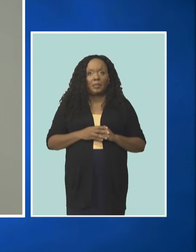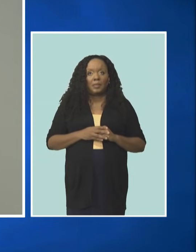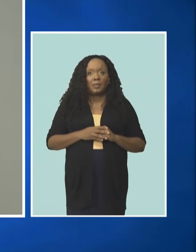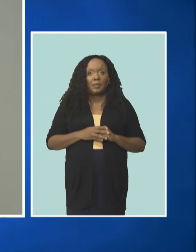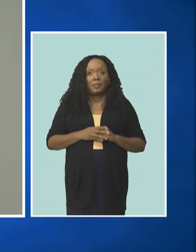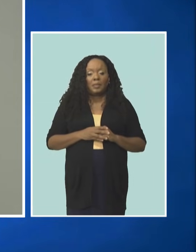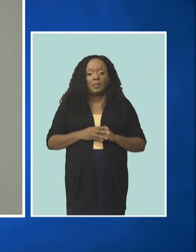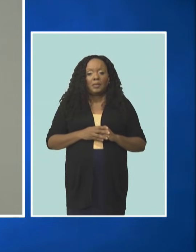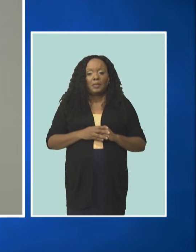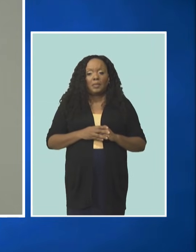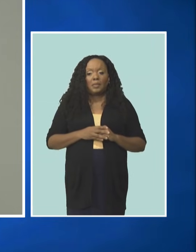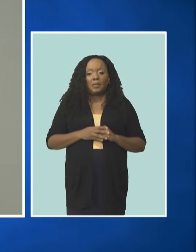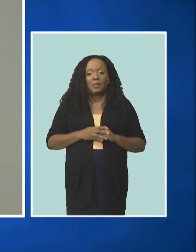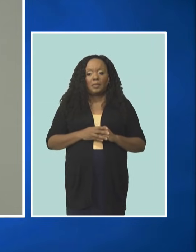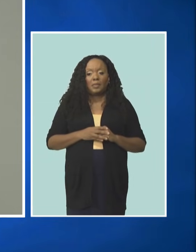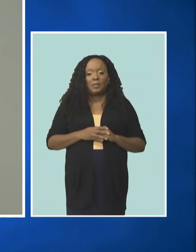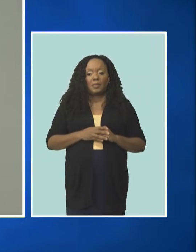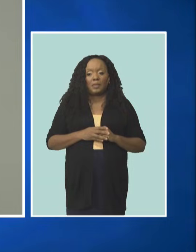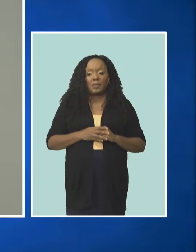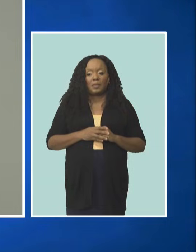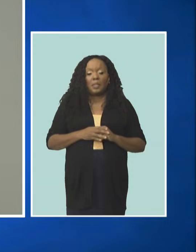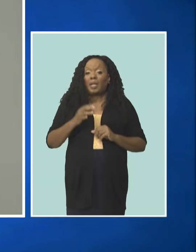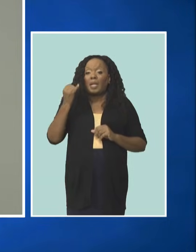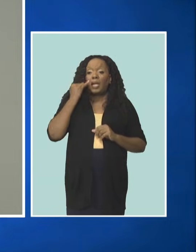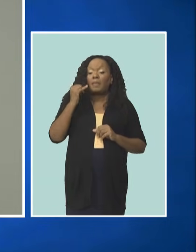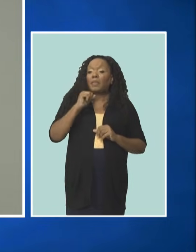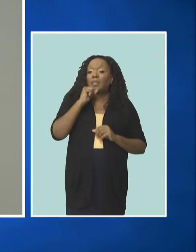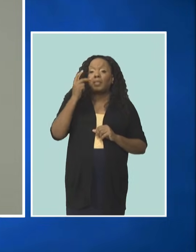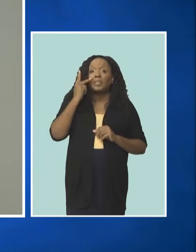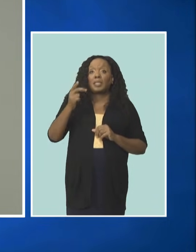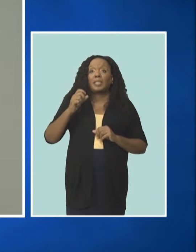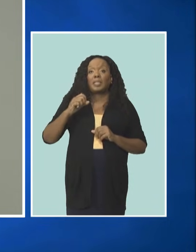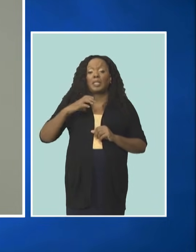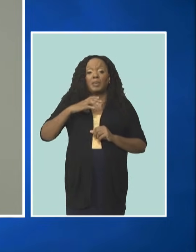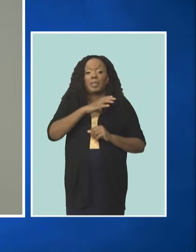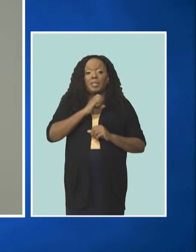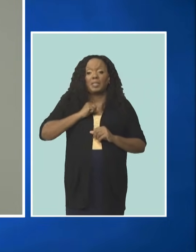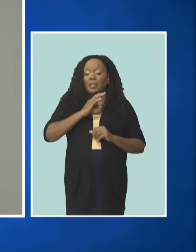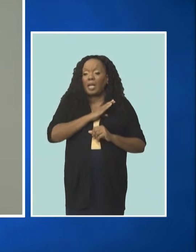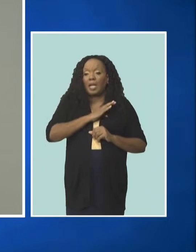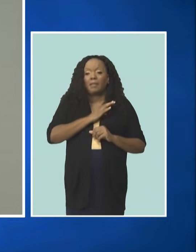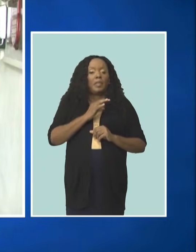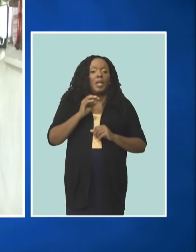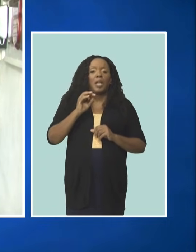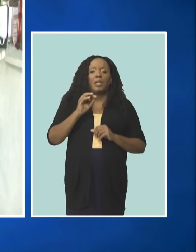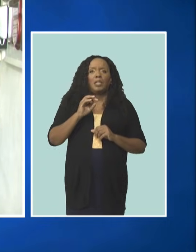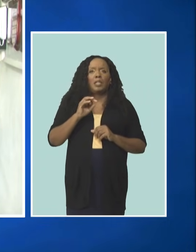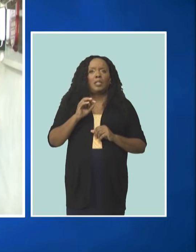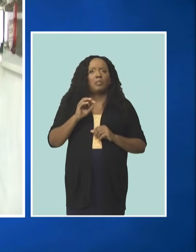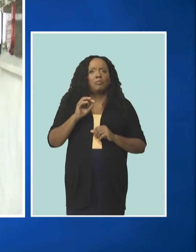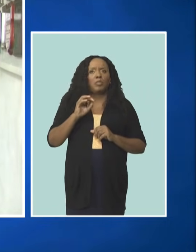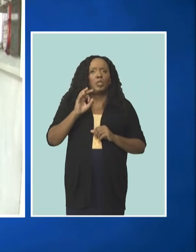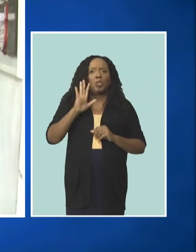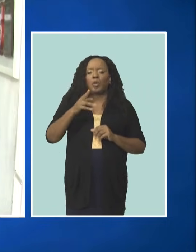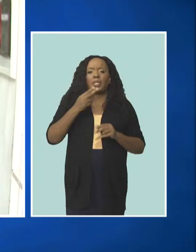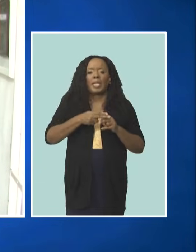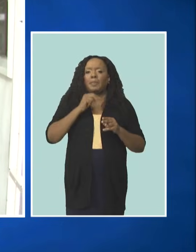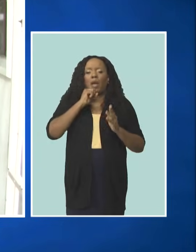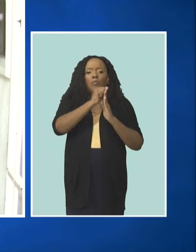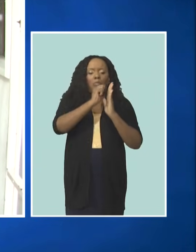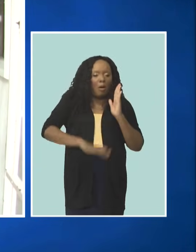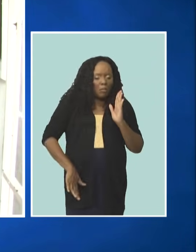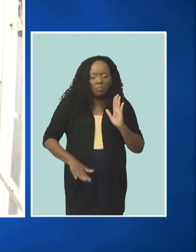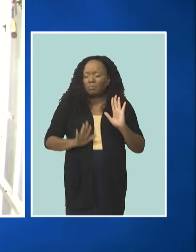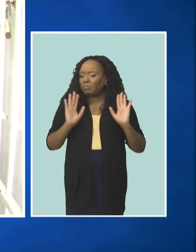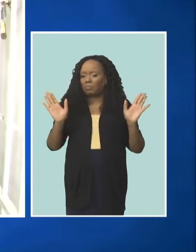voters list because they did not see an enumerator. That is not the process. We are still asking persons who might not have seen